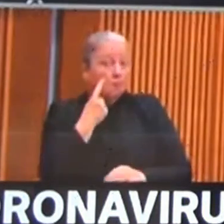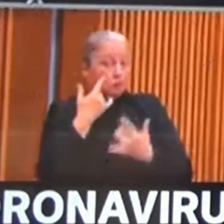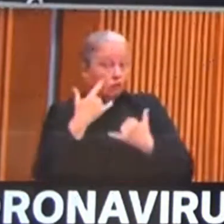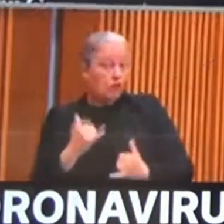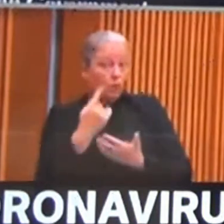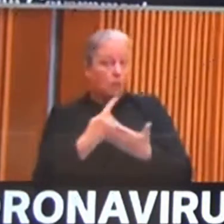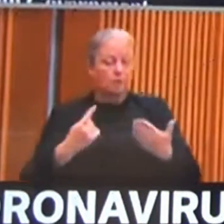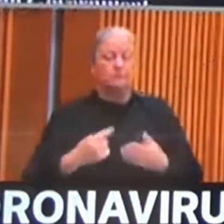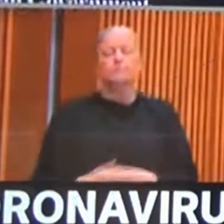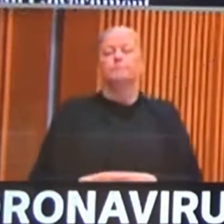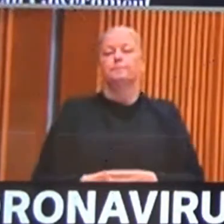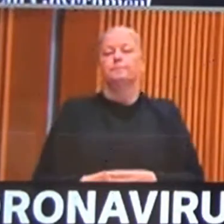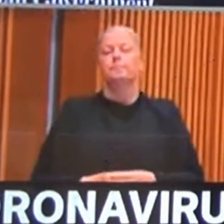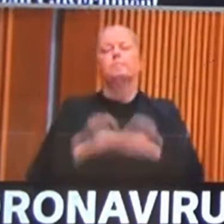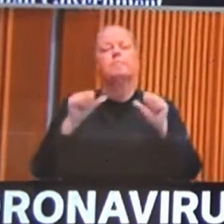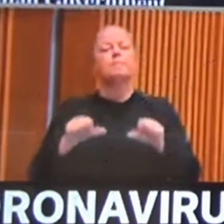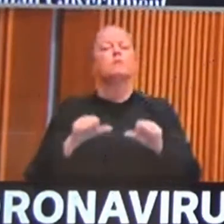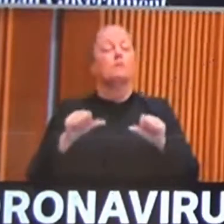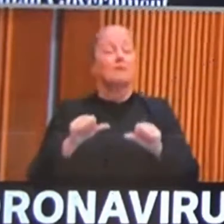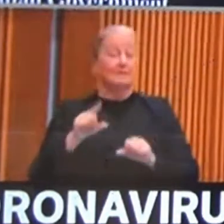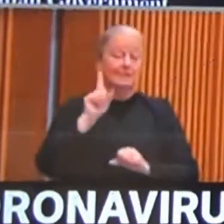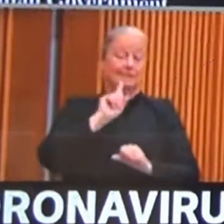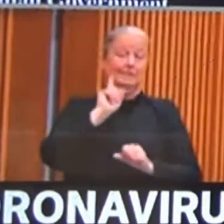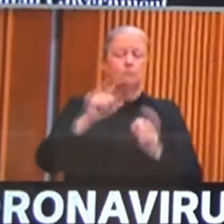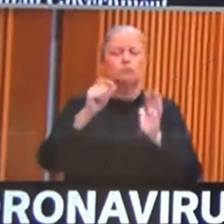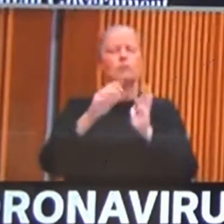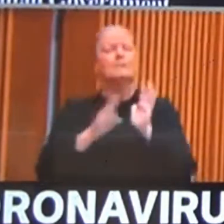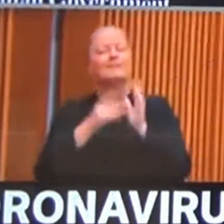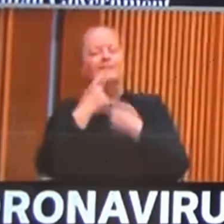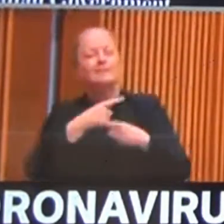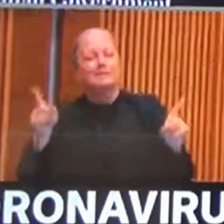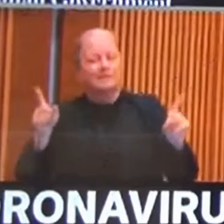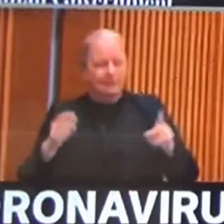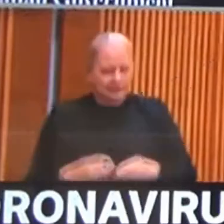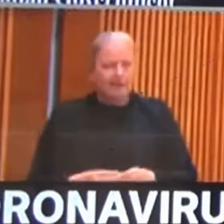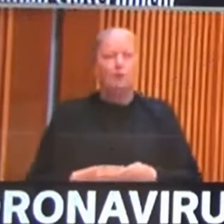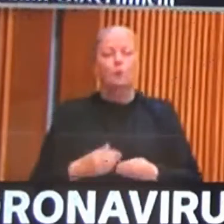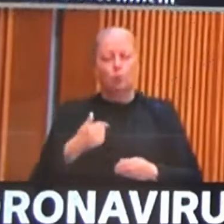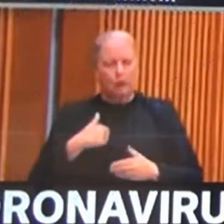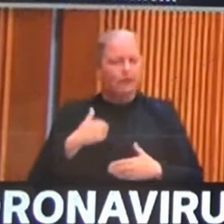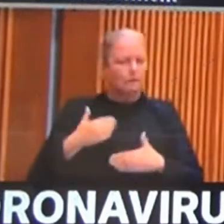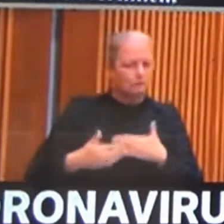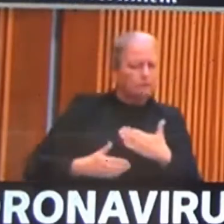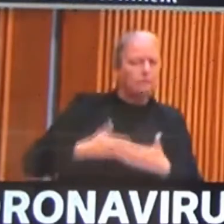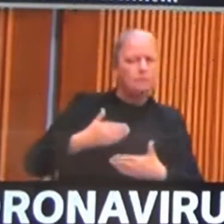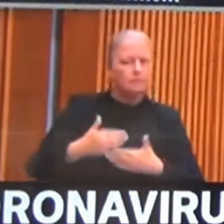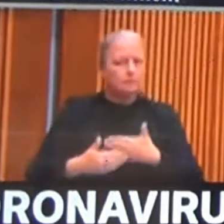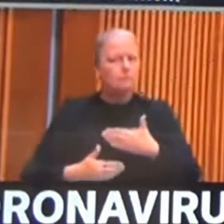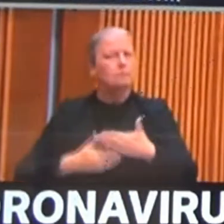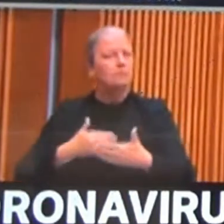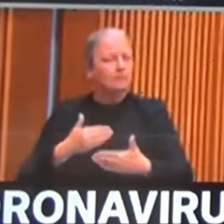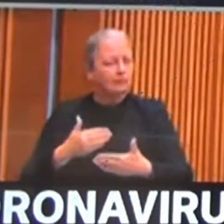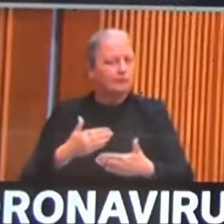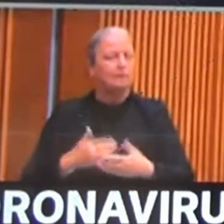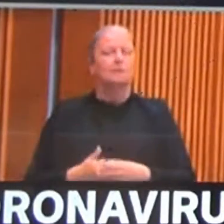The Prime Minister yesterday really set out a framework where we were on the road in, and we've only just entered this